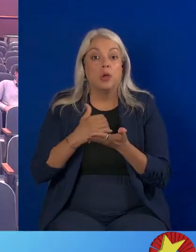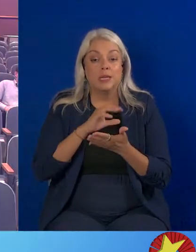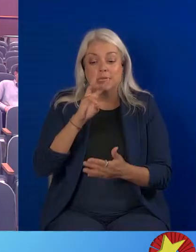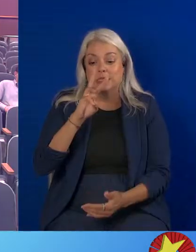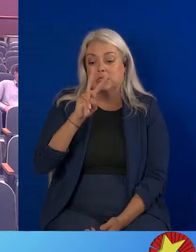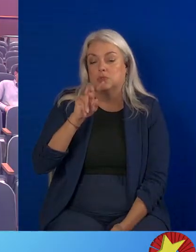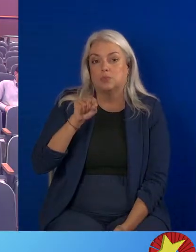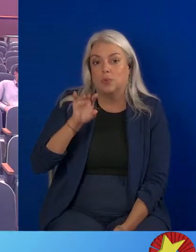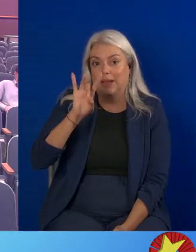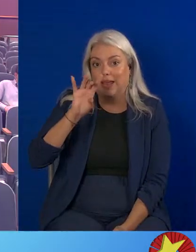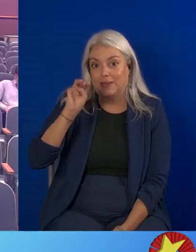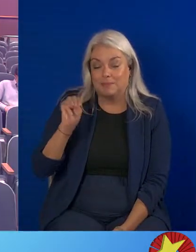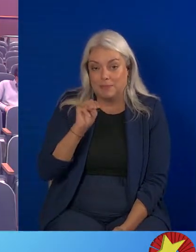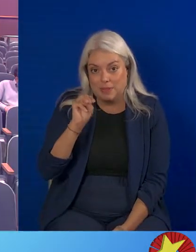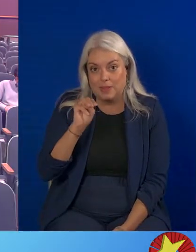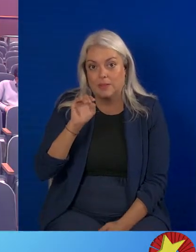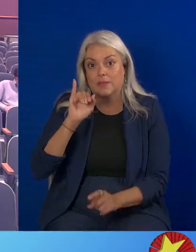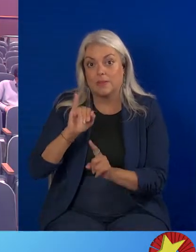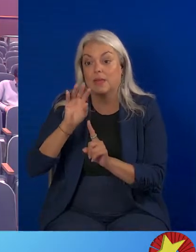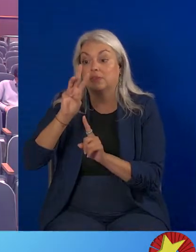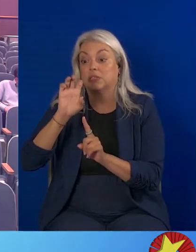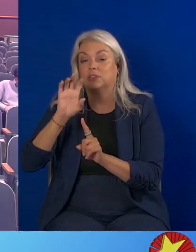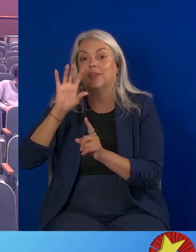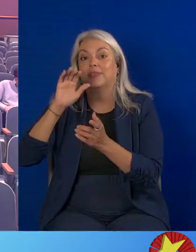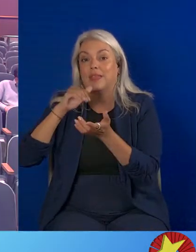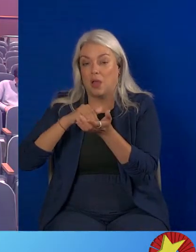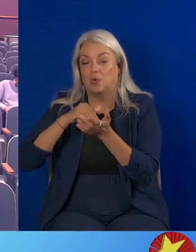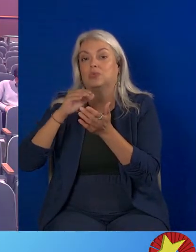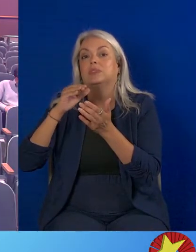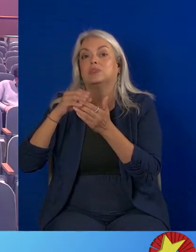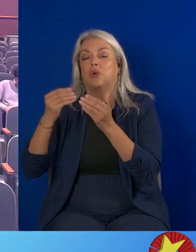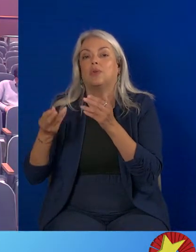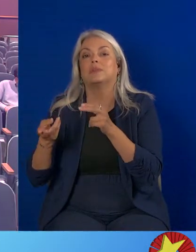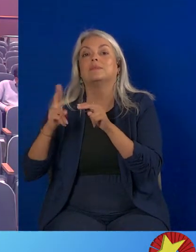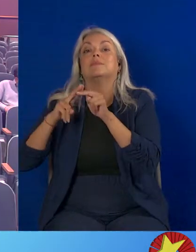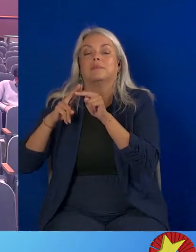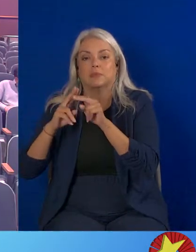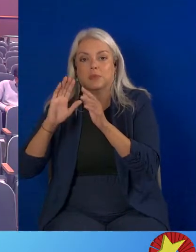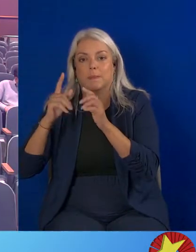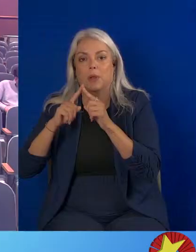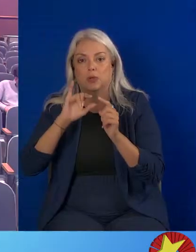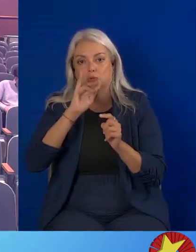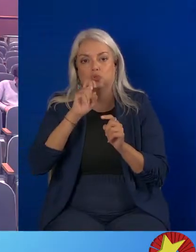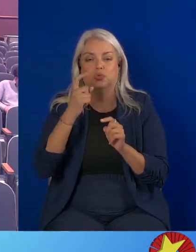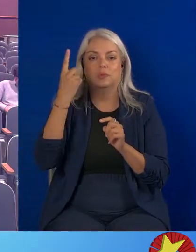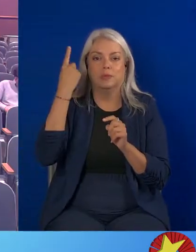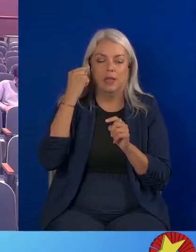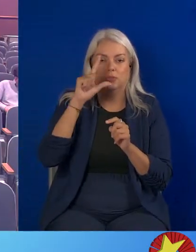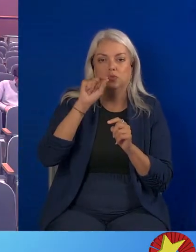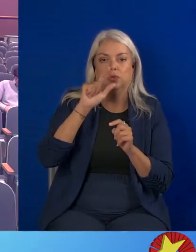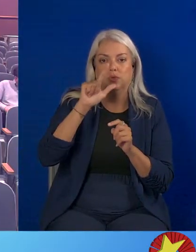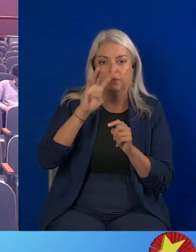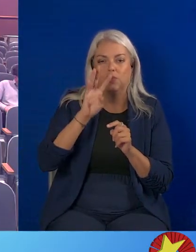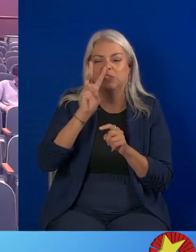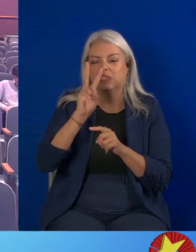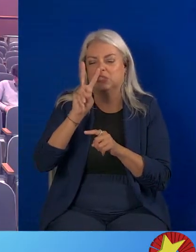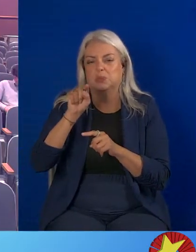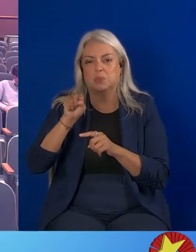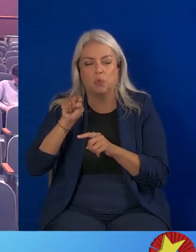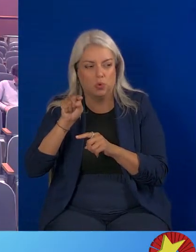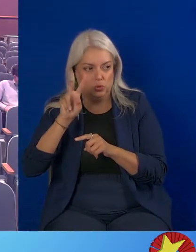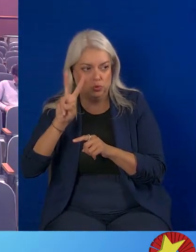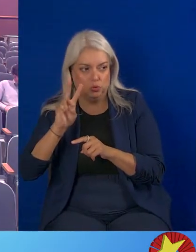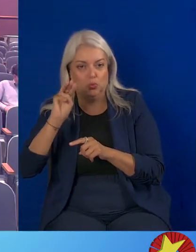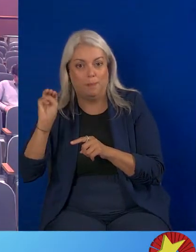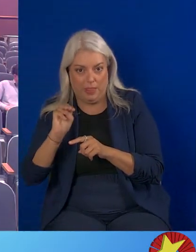million was $600,000 higher than that of June 24 of $62.2 million. The major